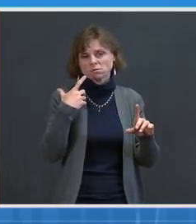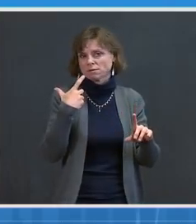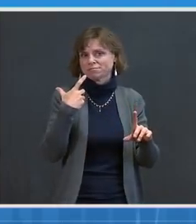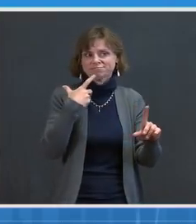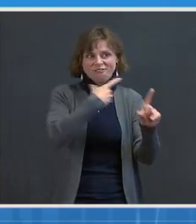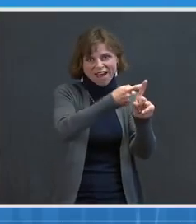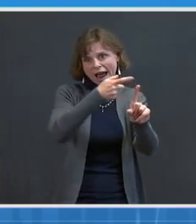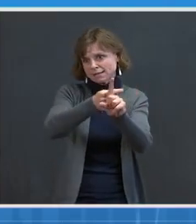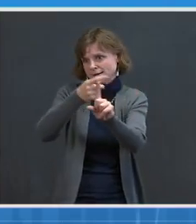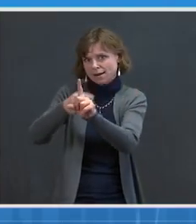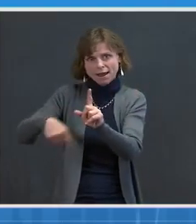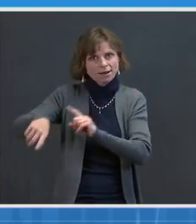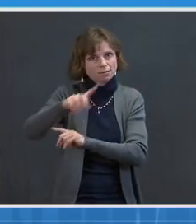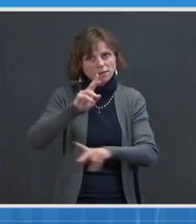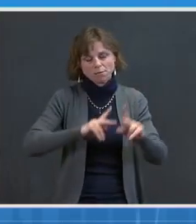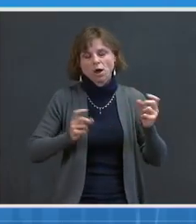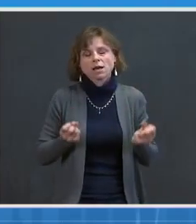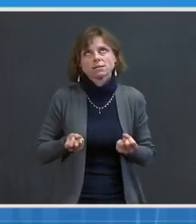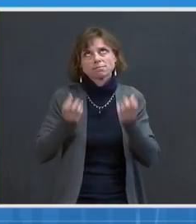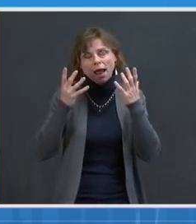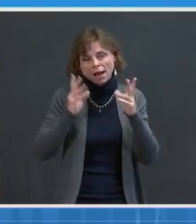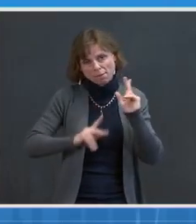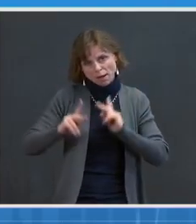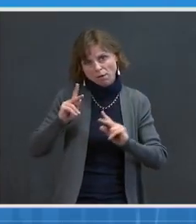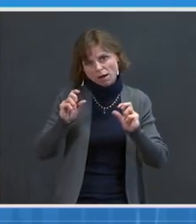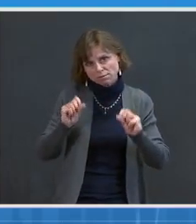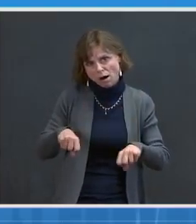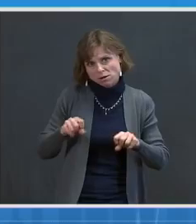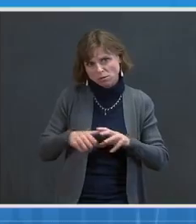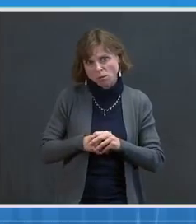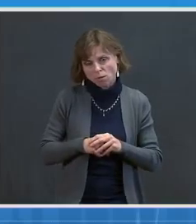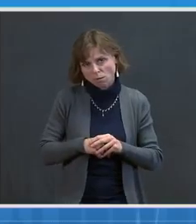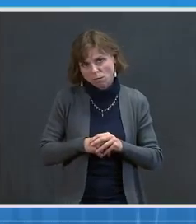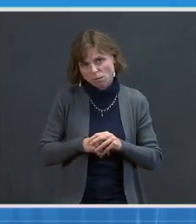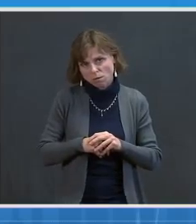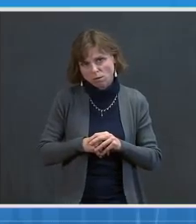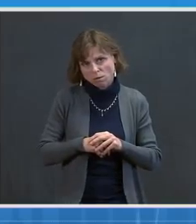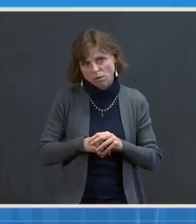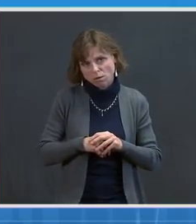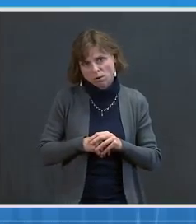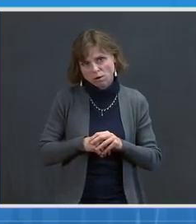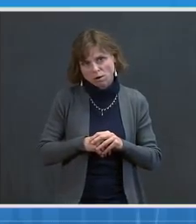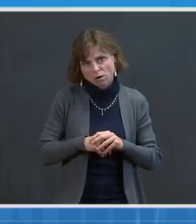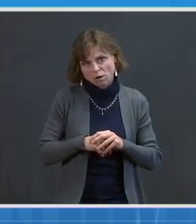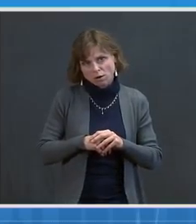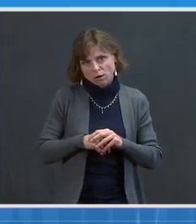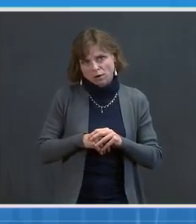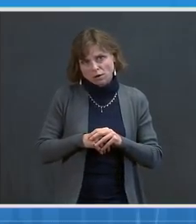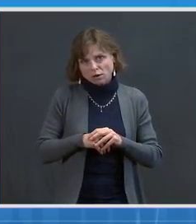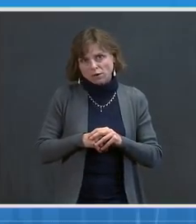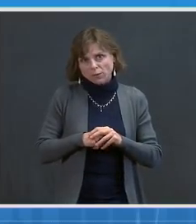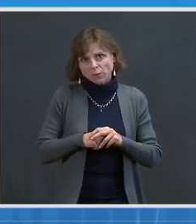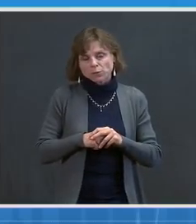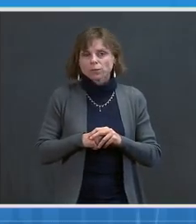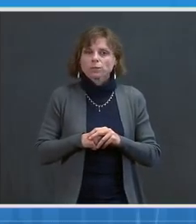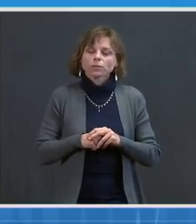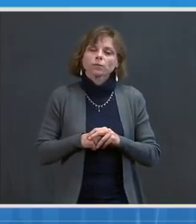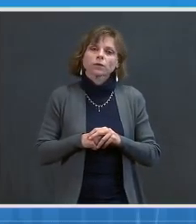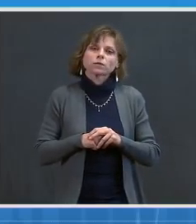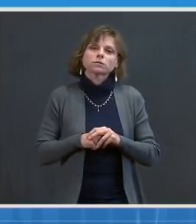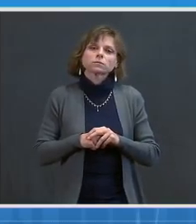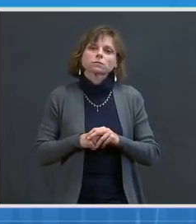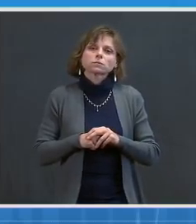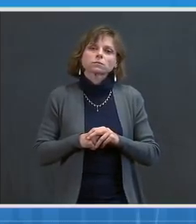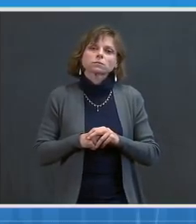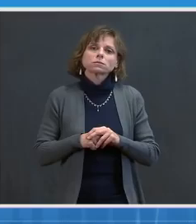many people as we possibly can. I want to also mention that we don't want to get too hung up